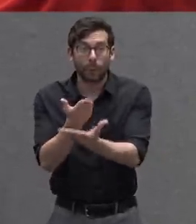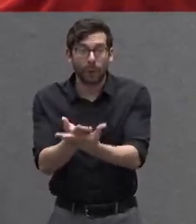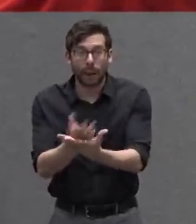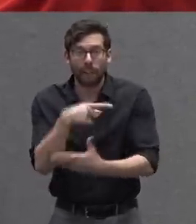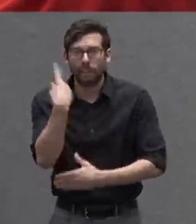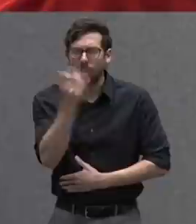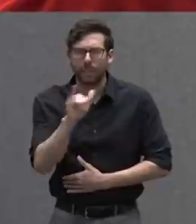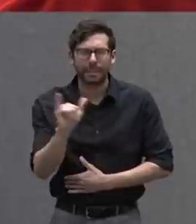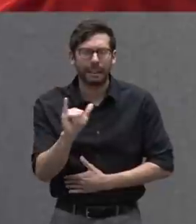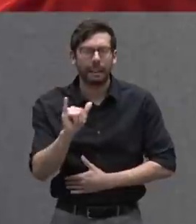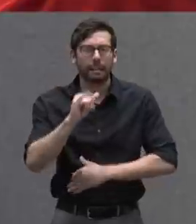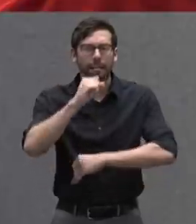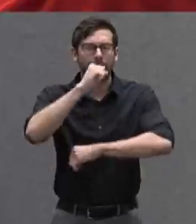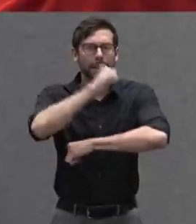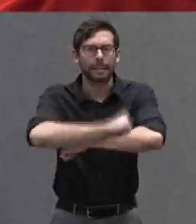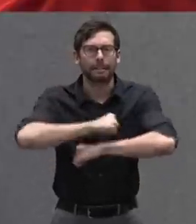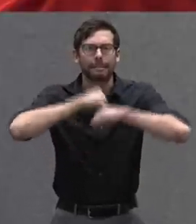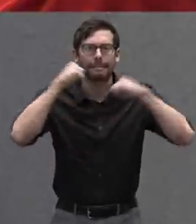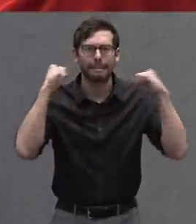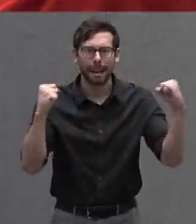city.